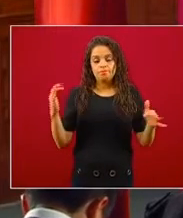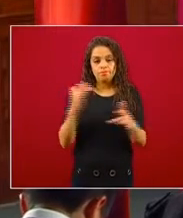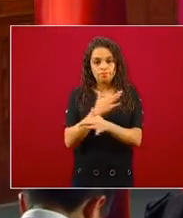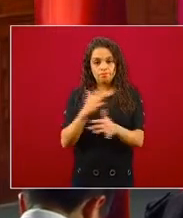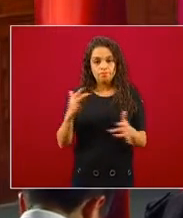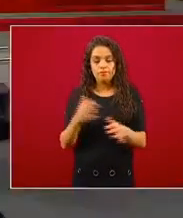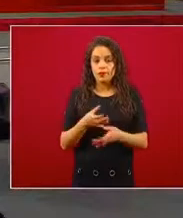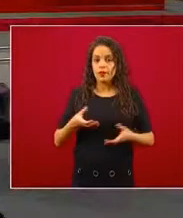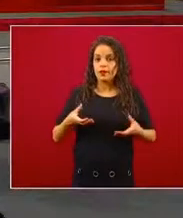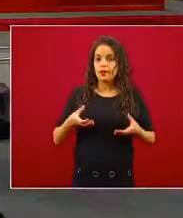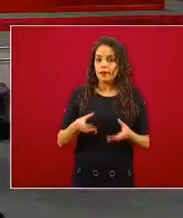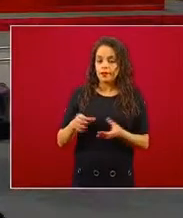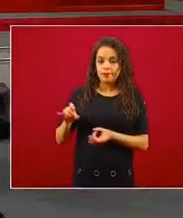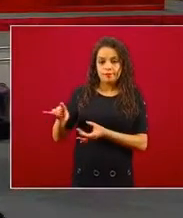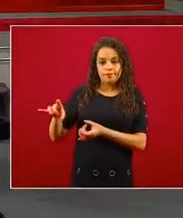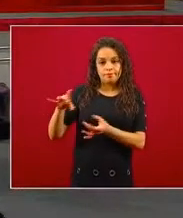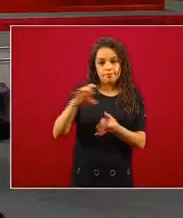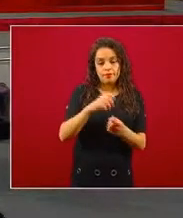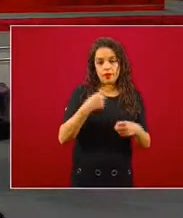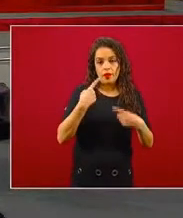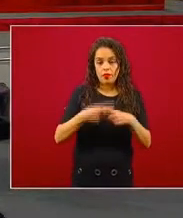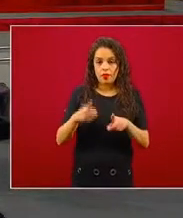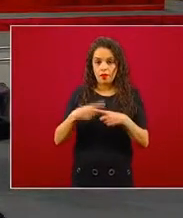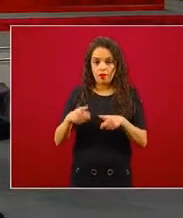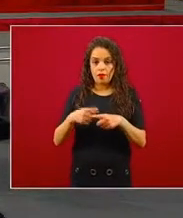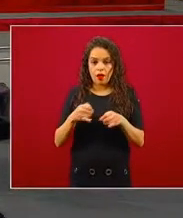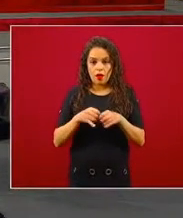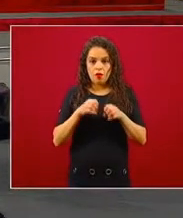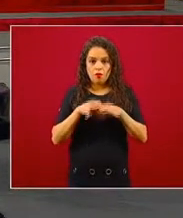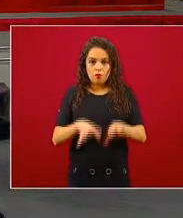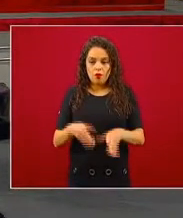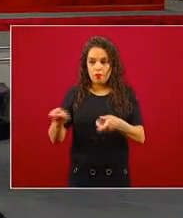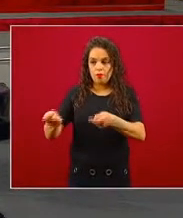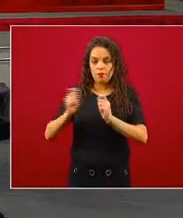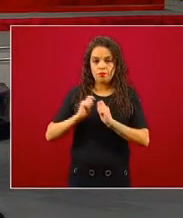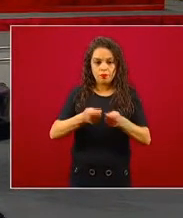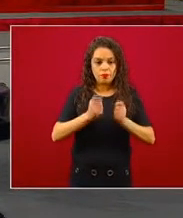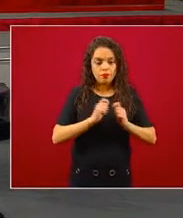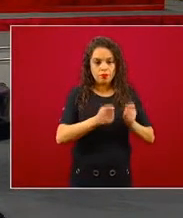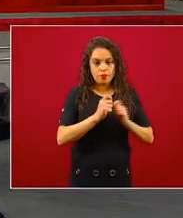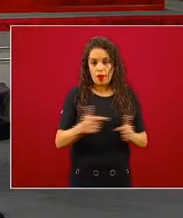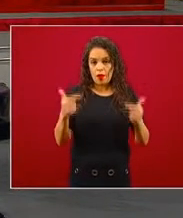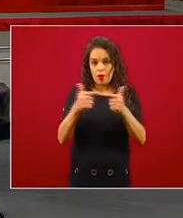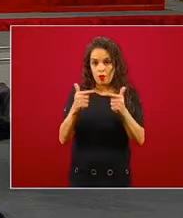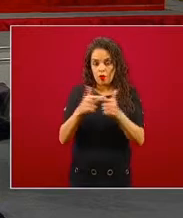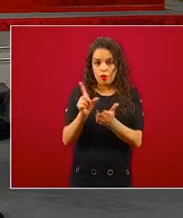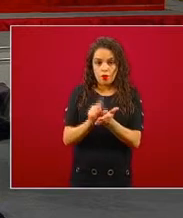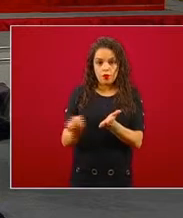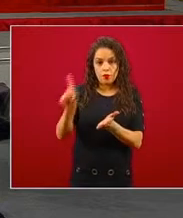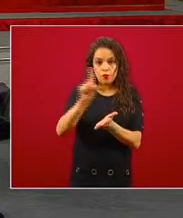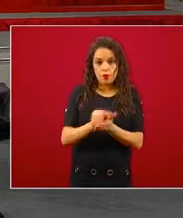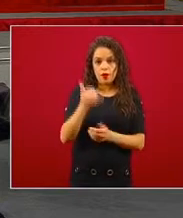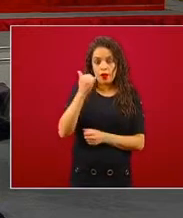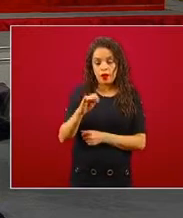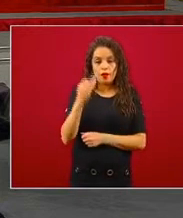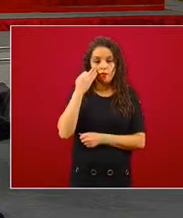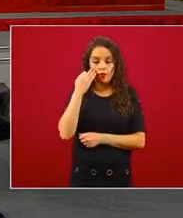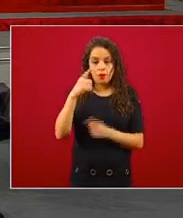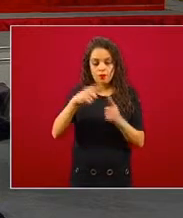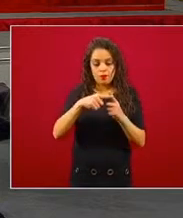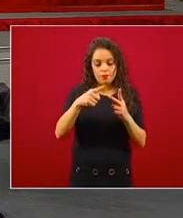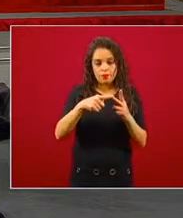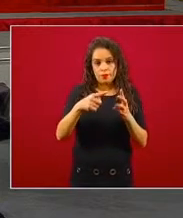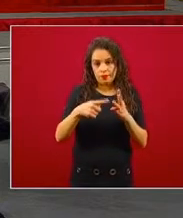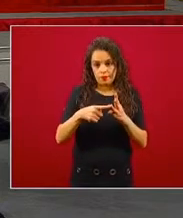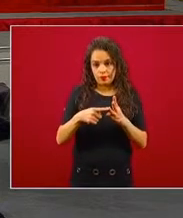of reducing their mobility in public spaces. And so we're using 3 different information sources: